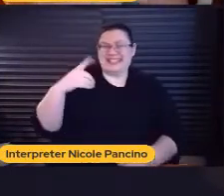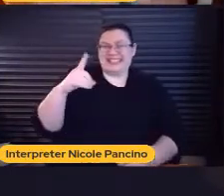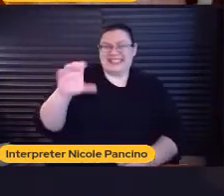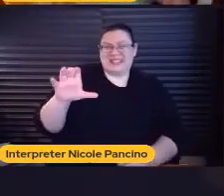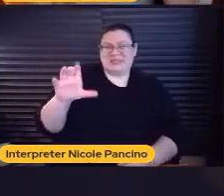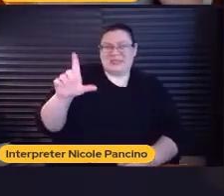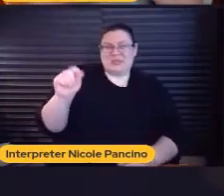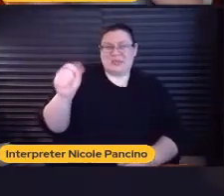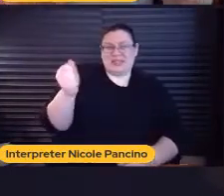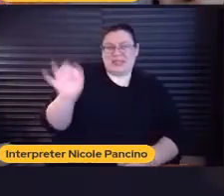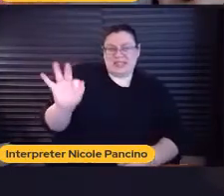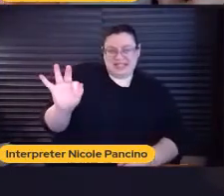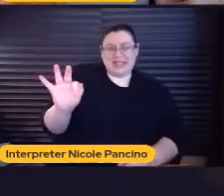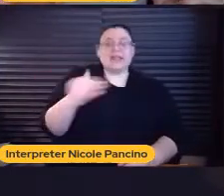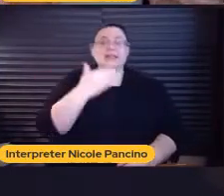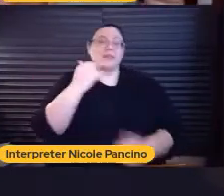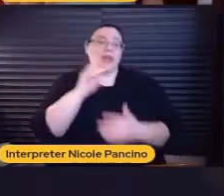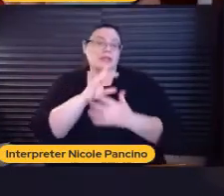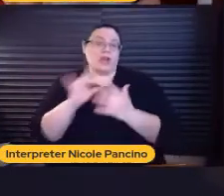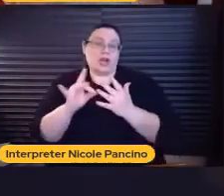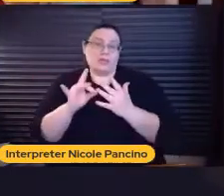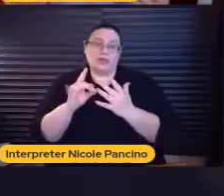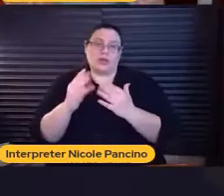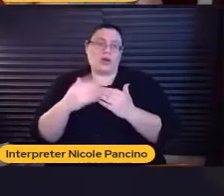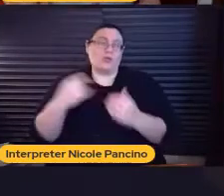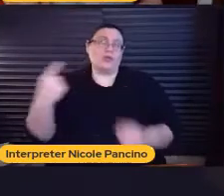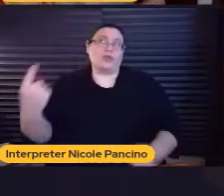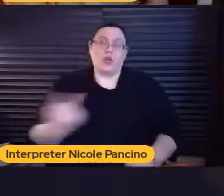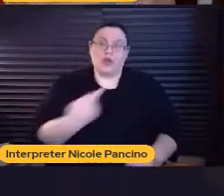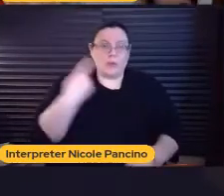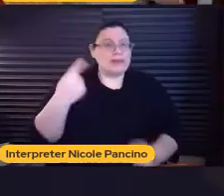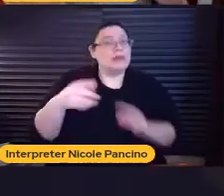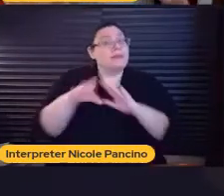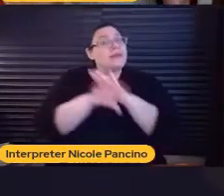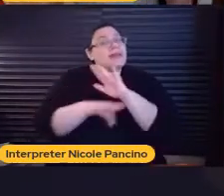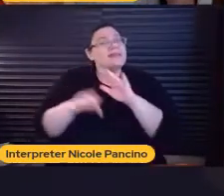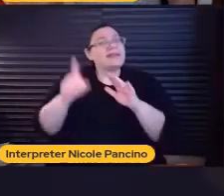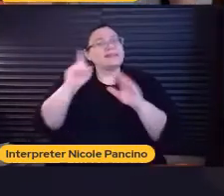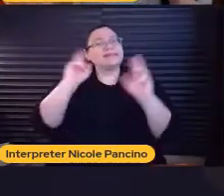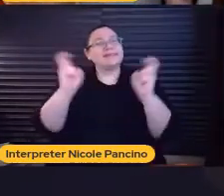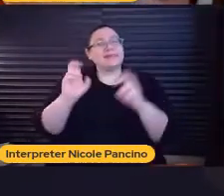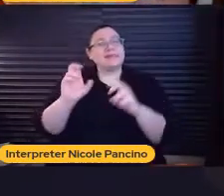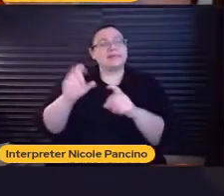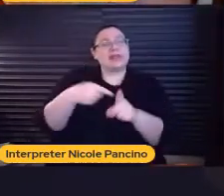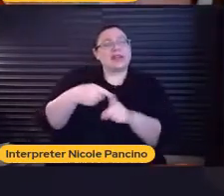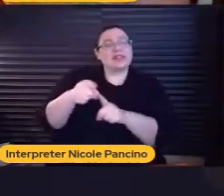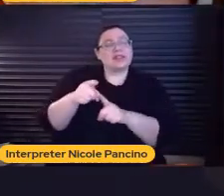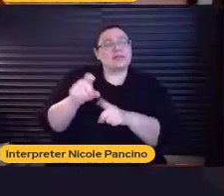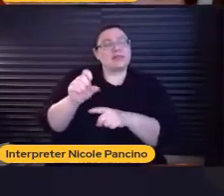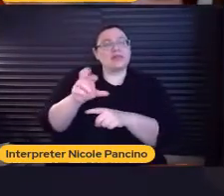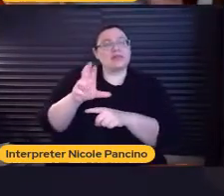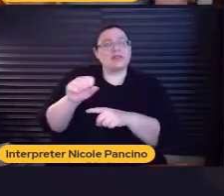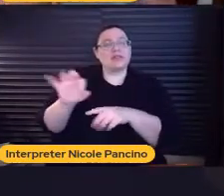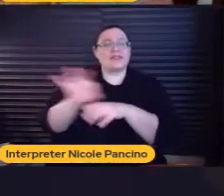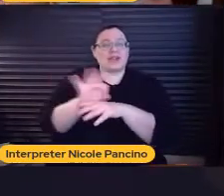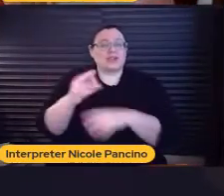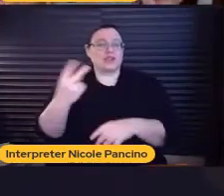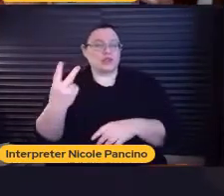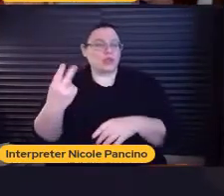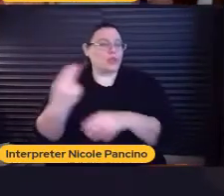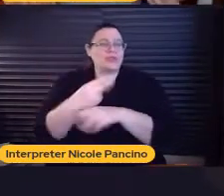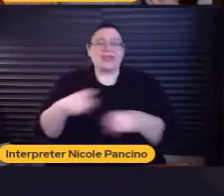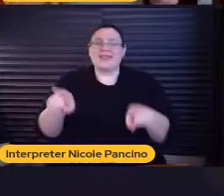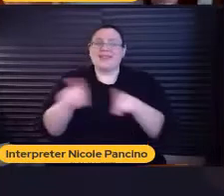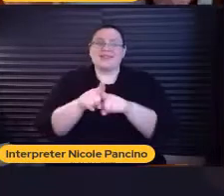the better option in almost every way. You can basically think of them as custom resources version 2. They're using the same framework